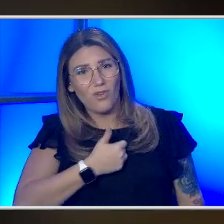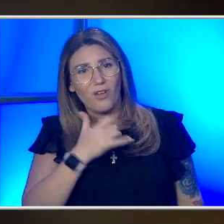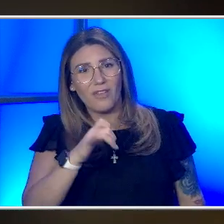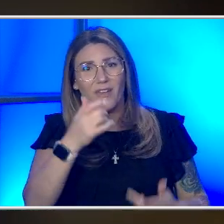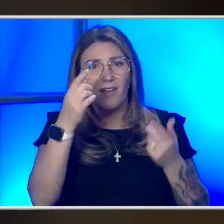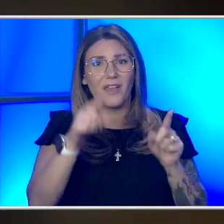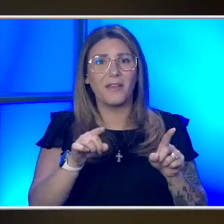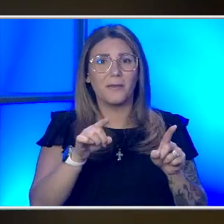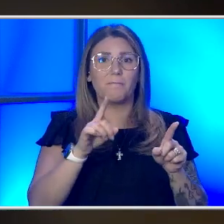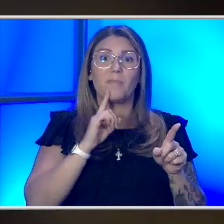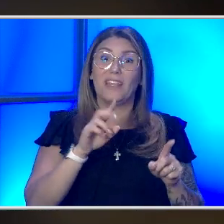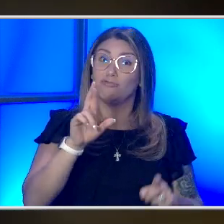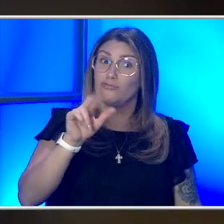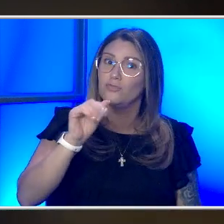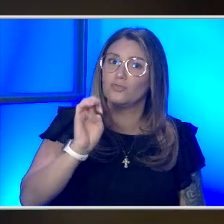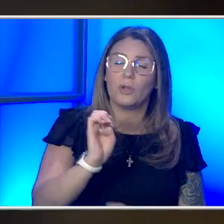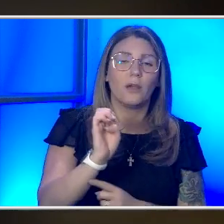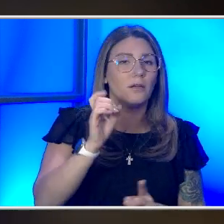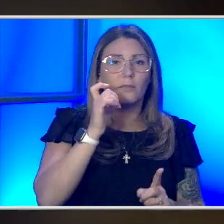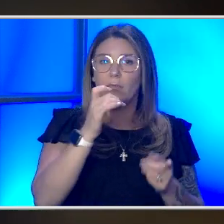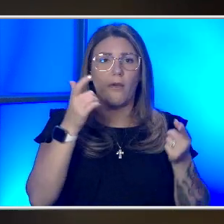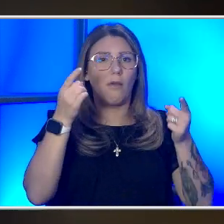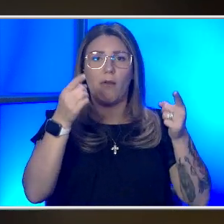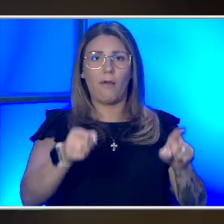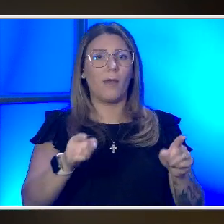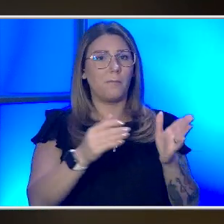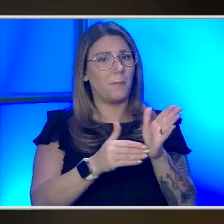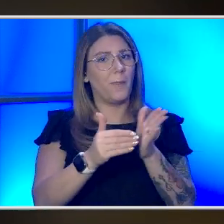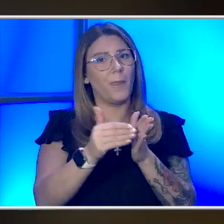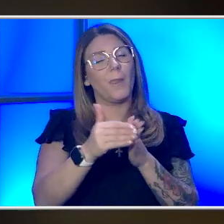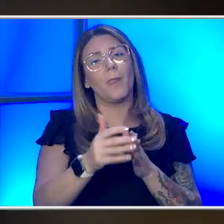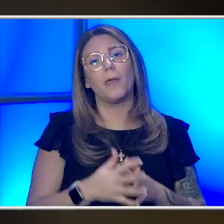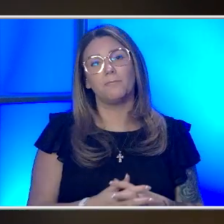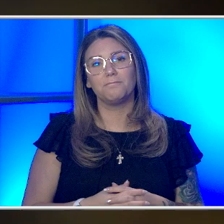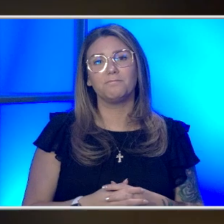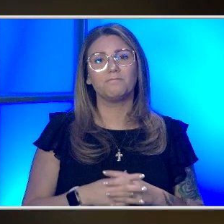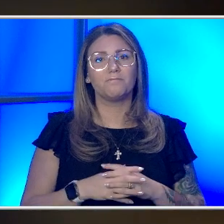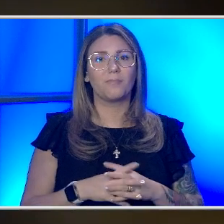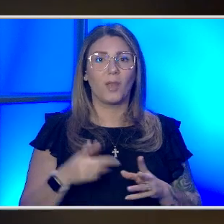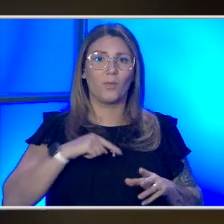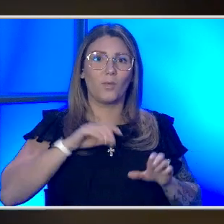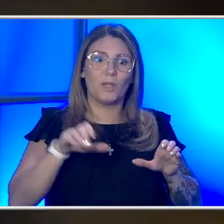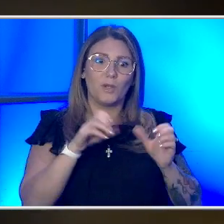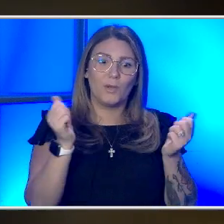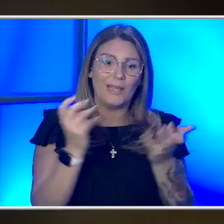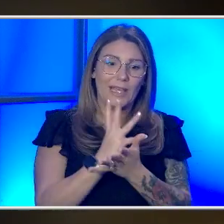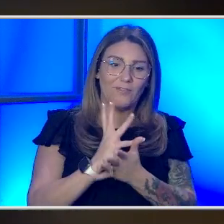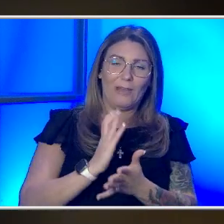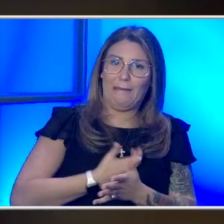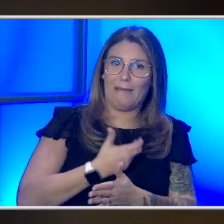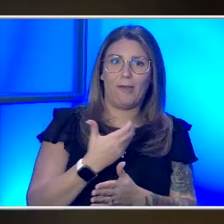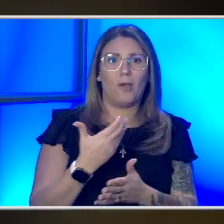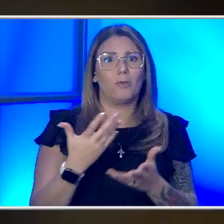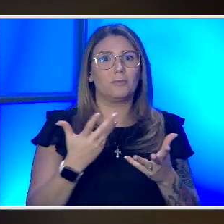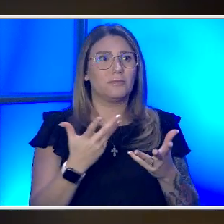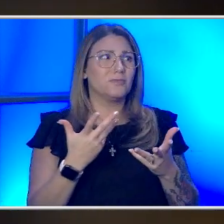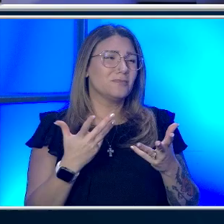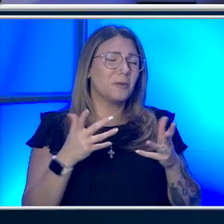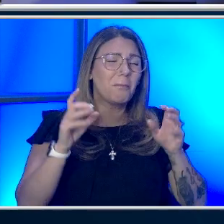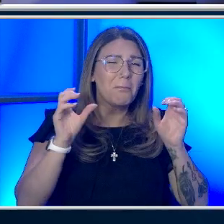rare. It's not something that happens very often, and we do everything in our power to avoid having to discard blood at all